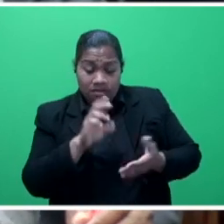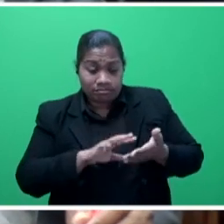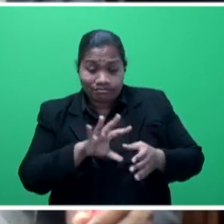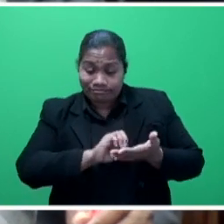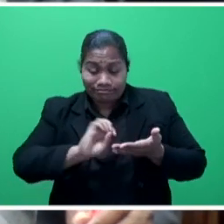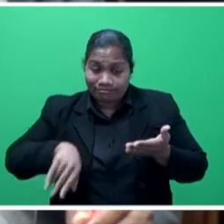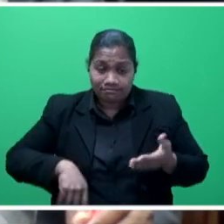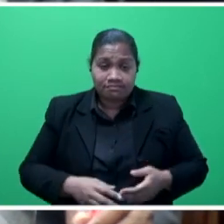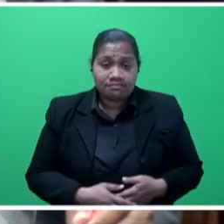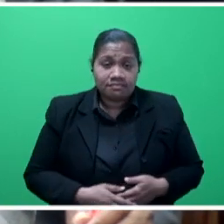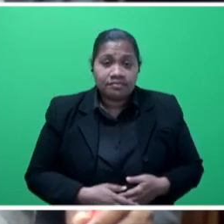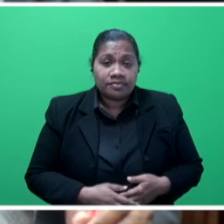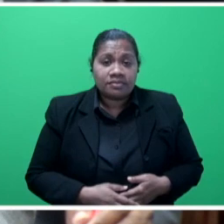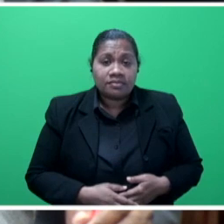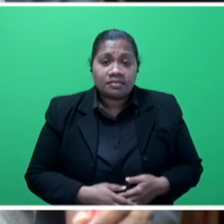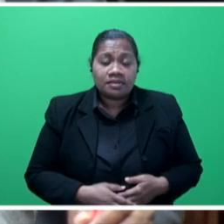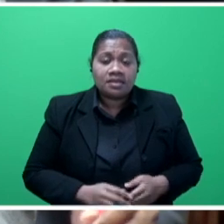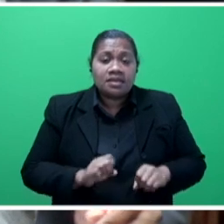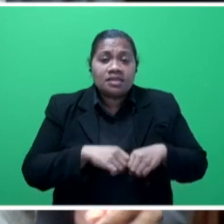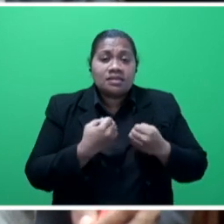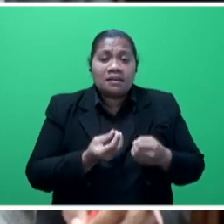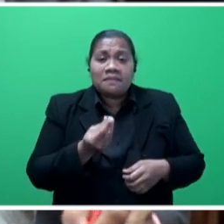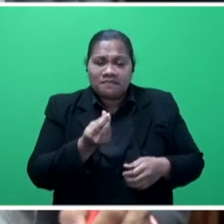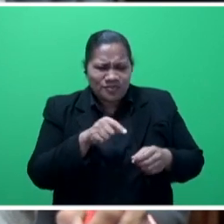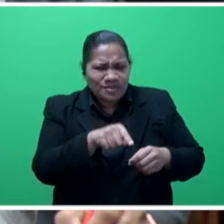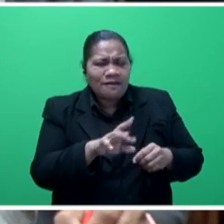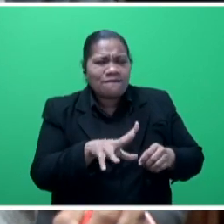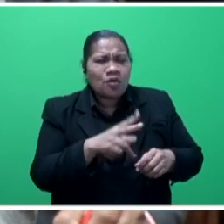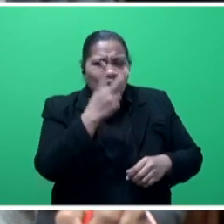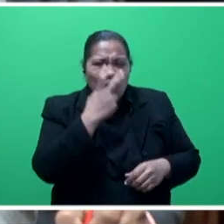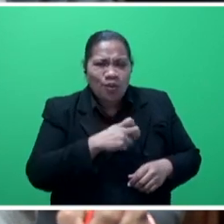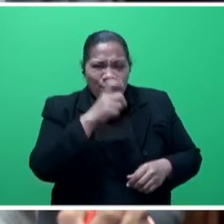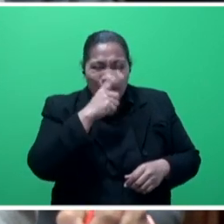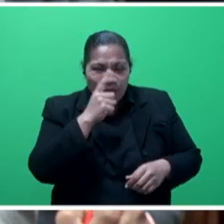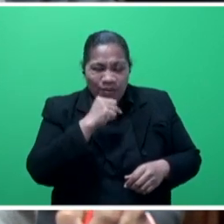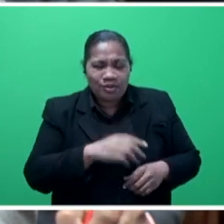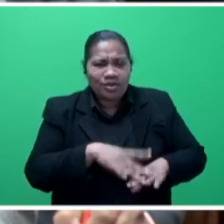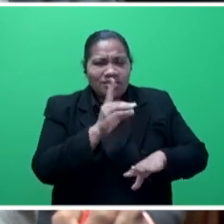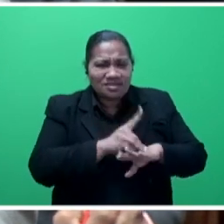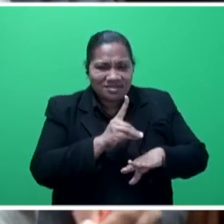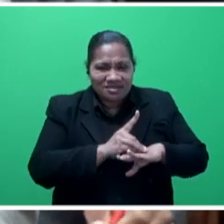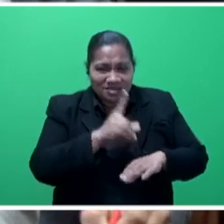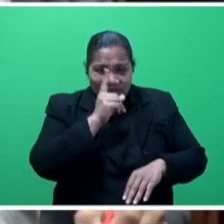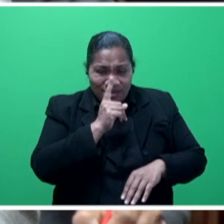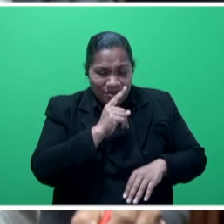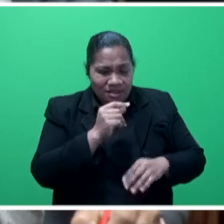to remove social pension scheme and subsidized fare for elderly and disabled persons and so